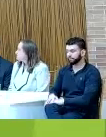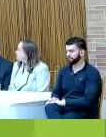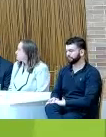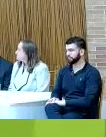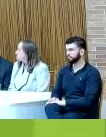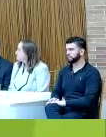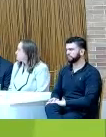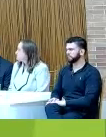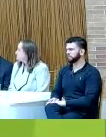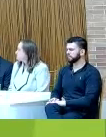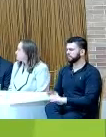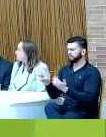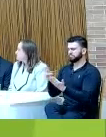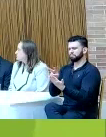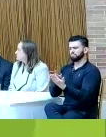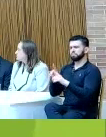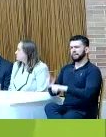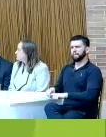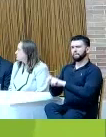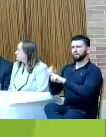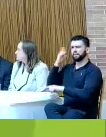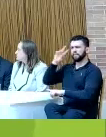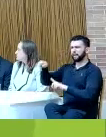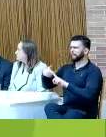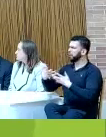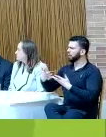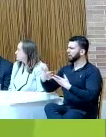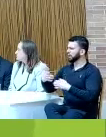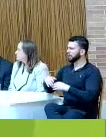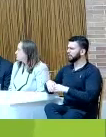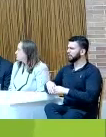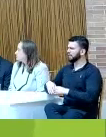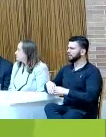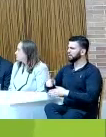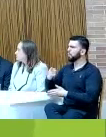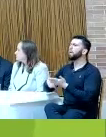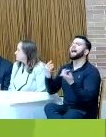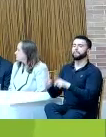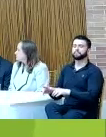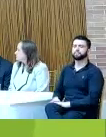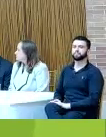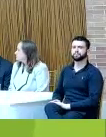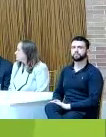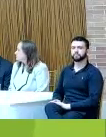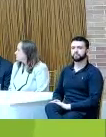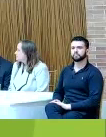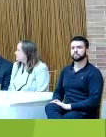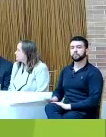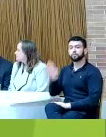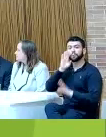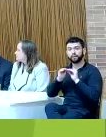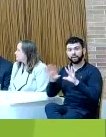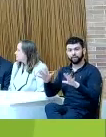and Ponder on what transpired the first first thing that I would like to clarify is that under